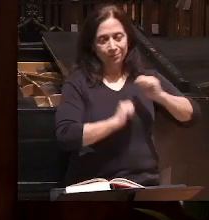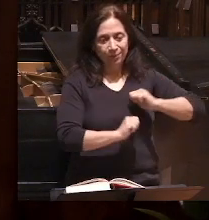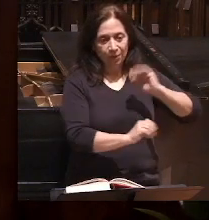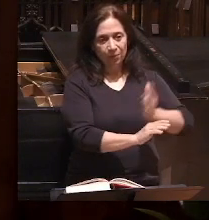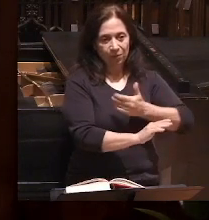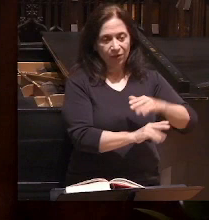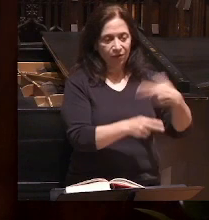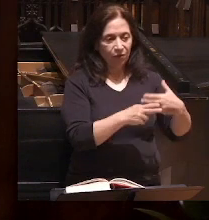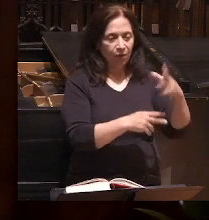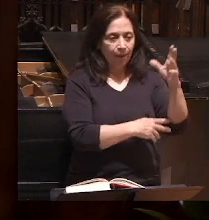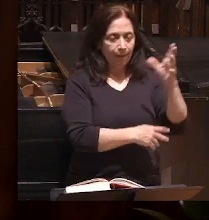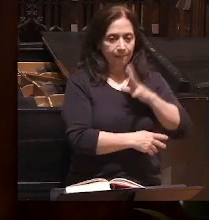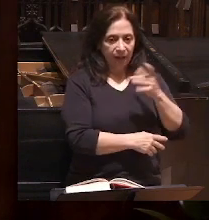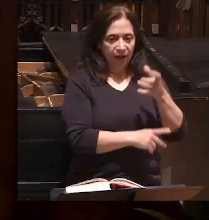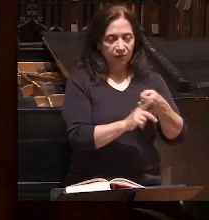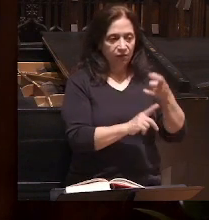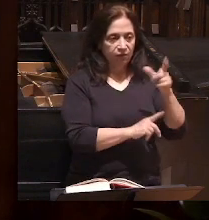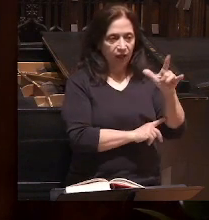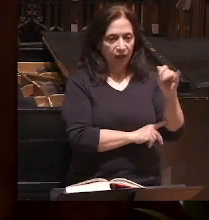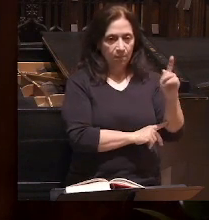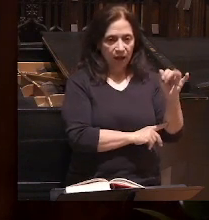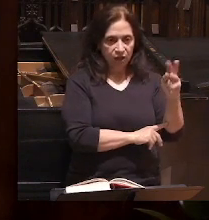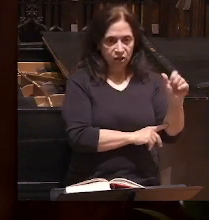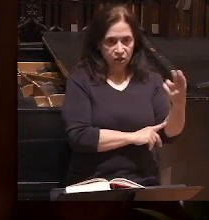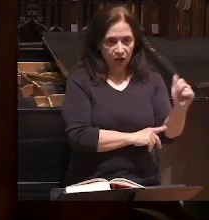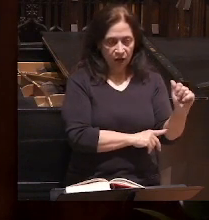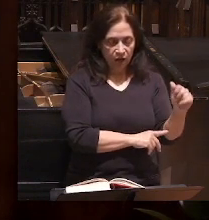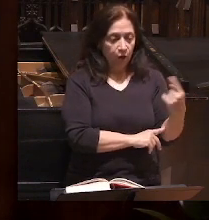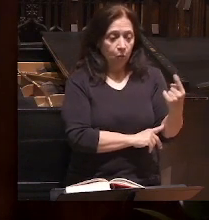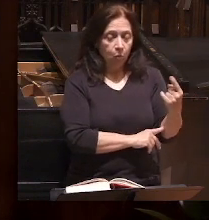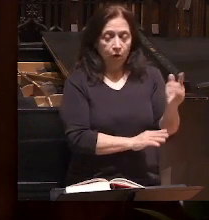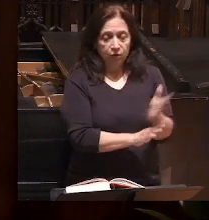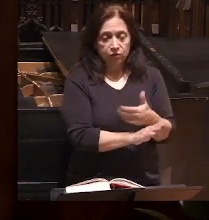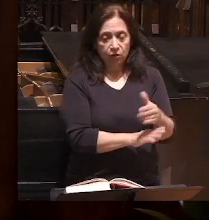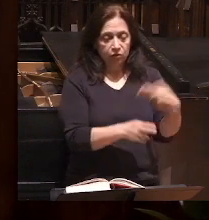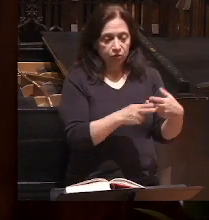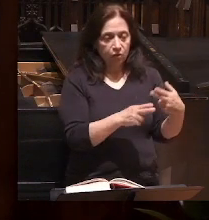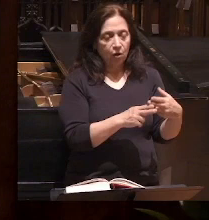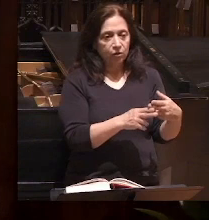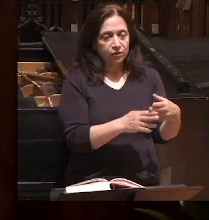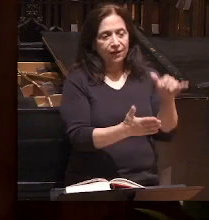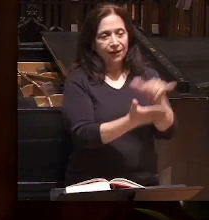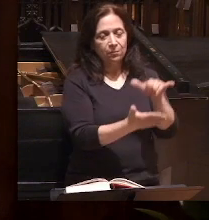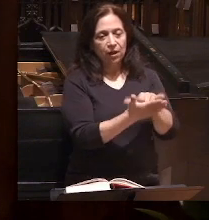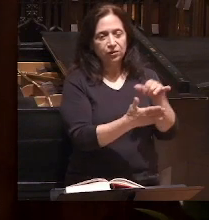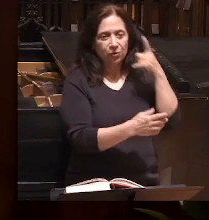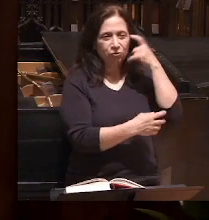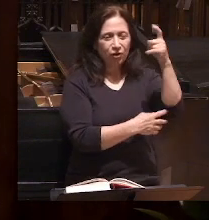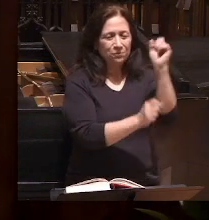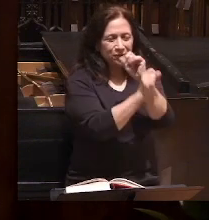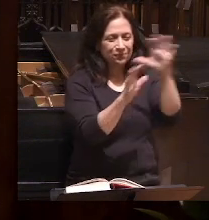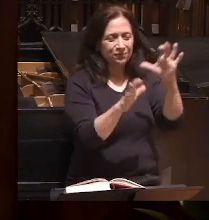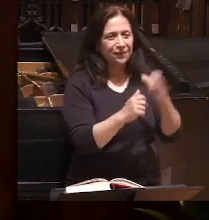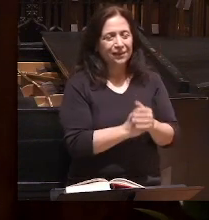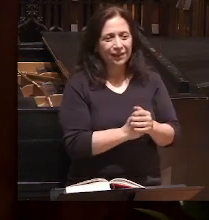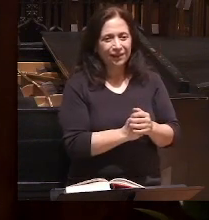Man of La Mancha. And one of the great songs from that musical is Impossible Dreams. And I'm sure I